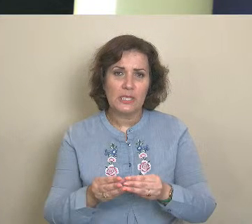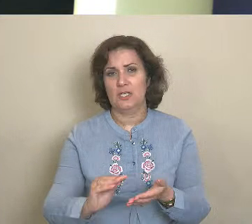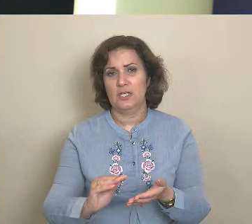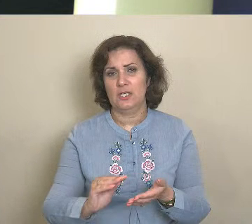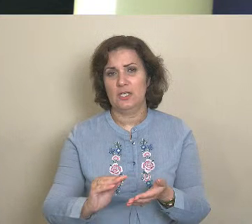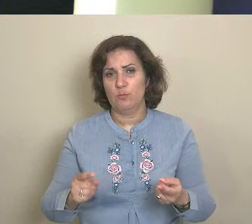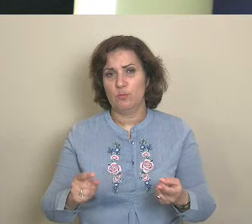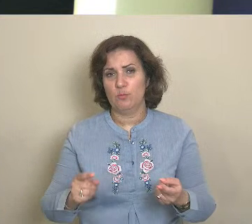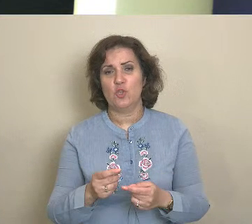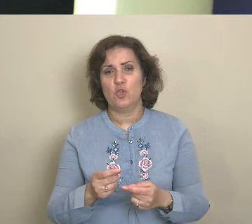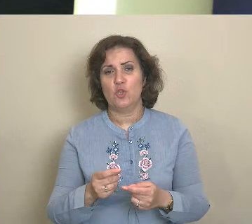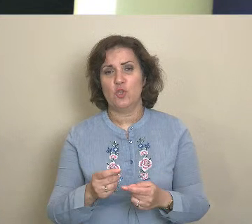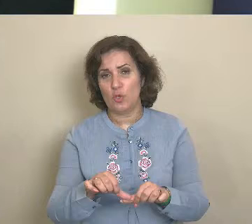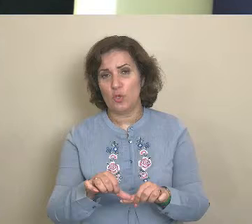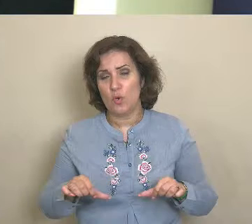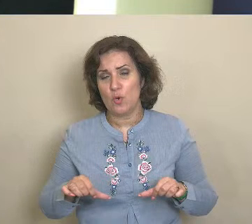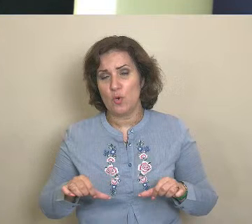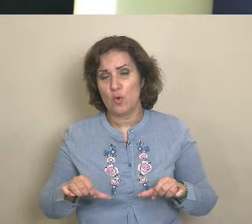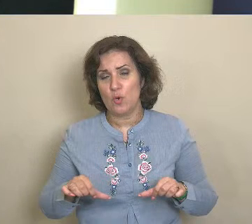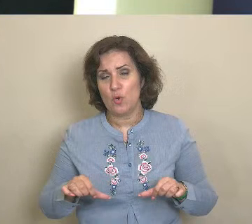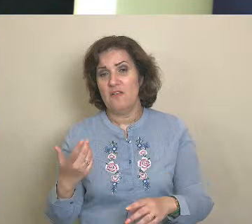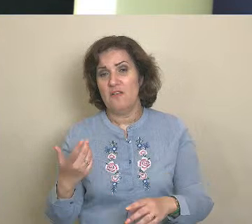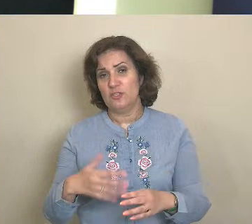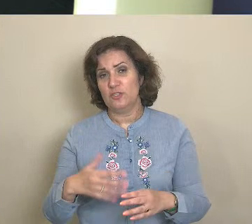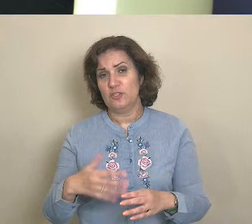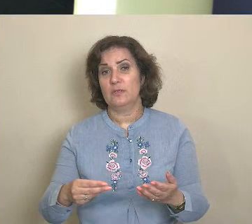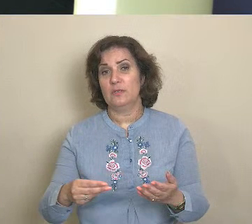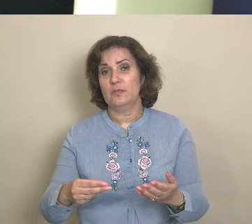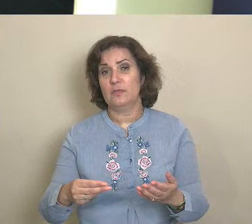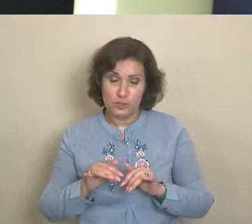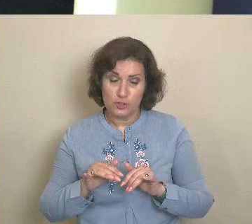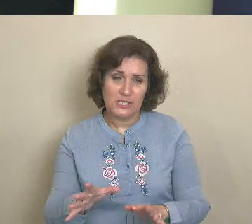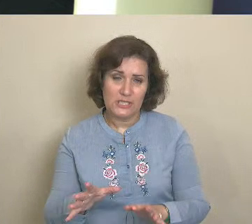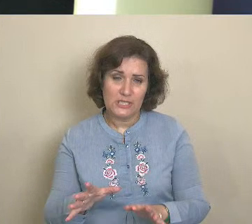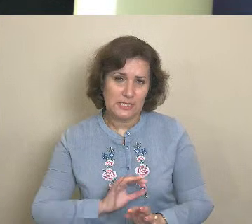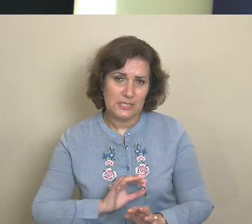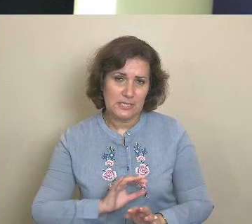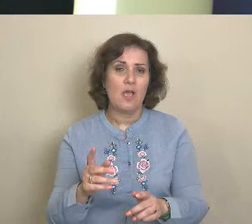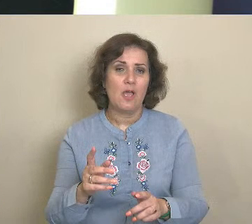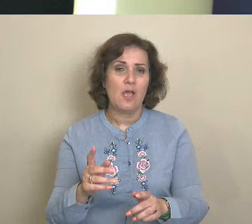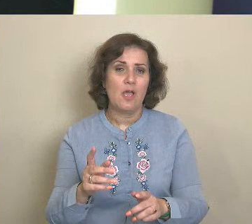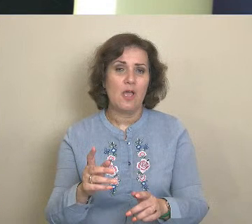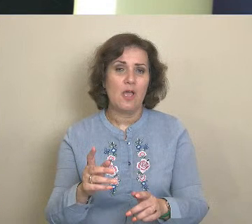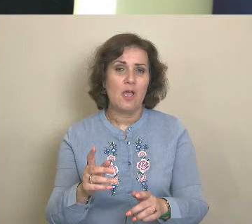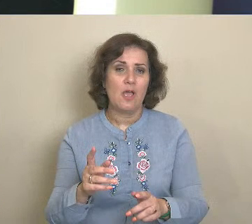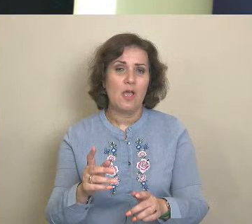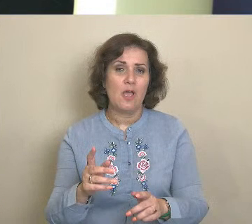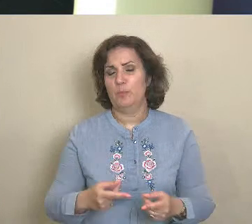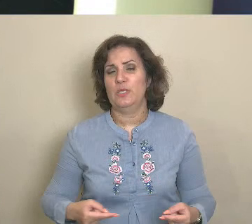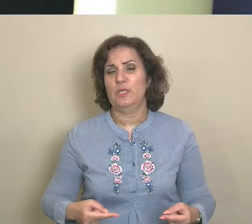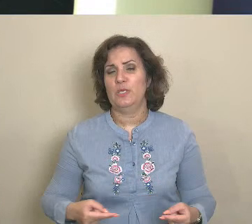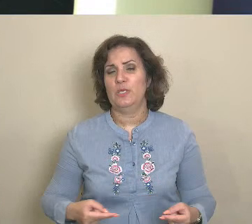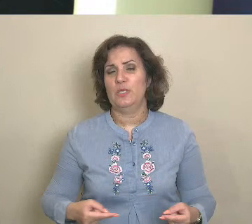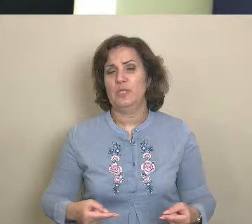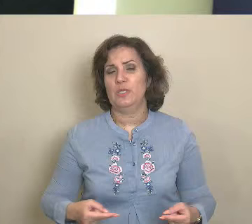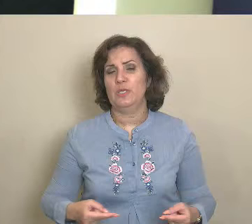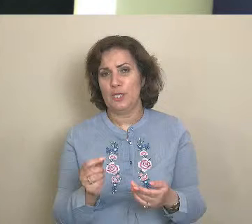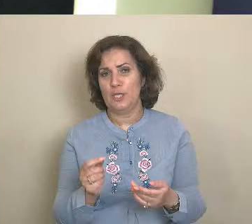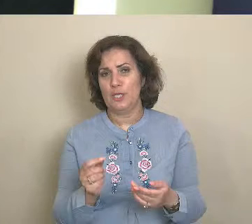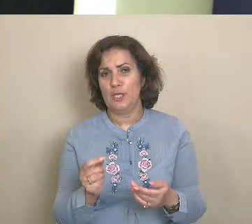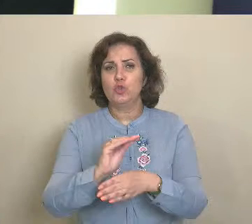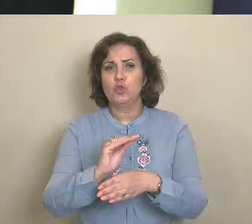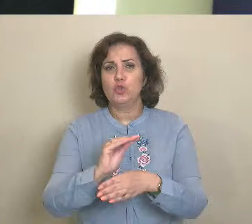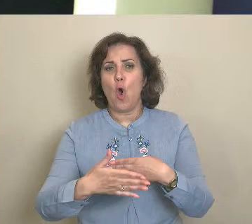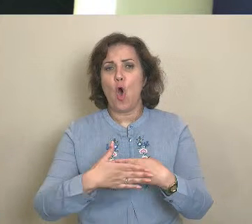usually the request is, could you please exercise an influence on the secretary or the head of the commission because he